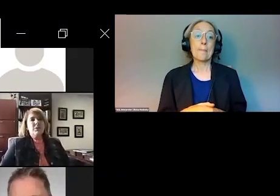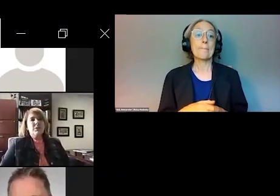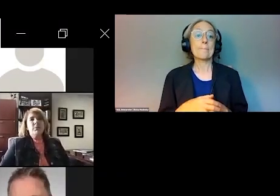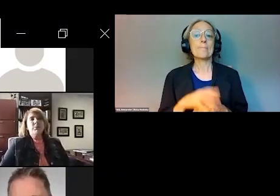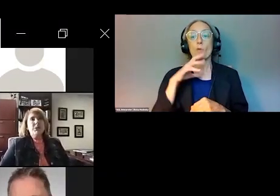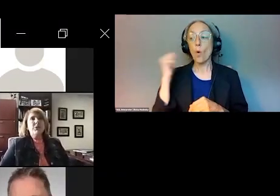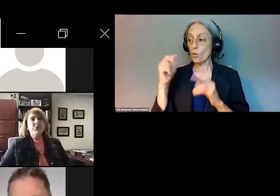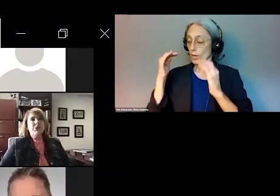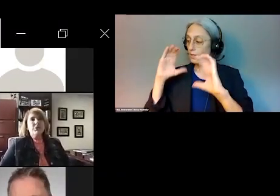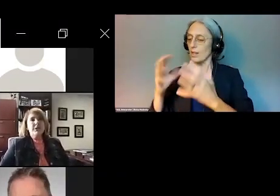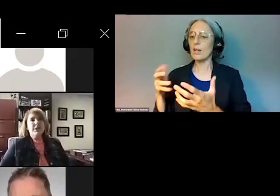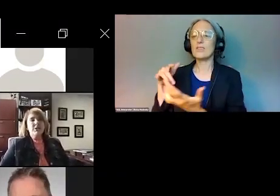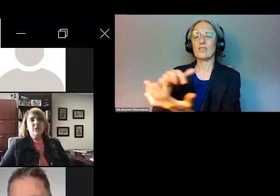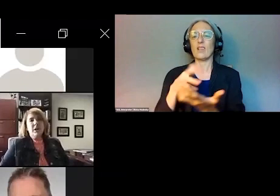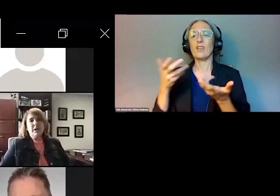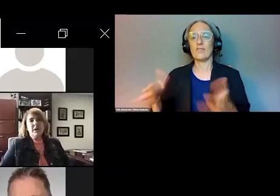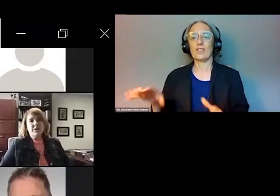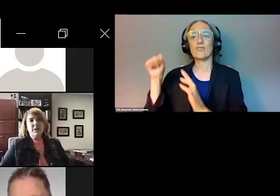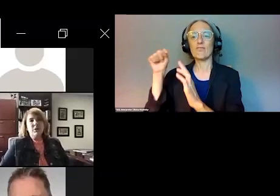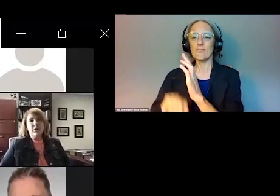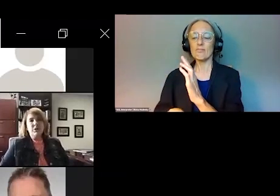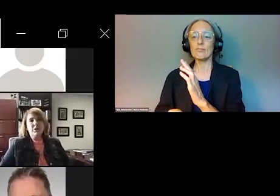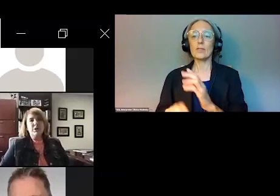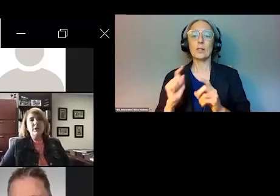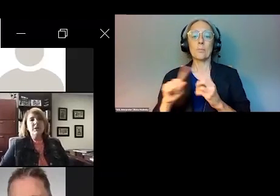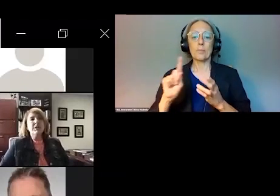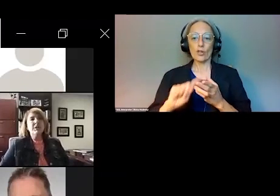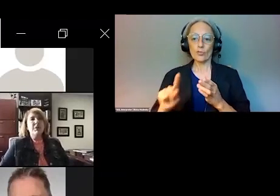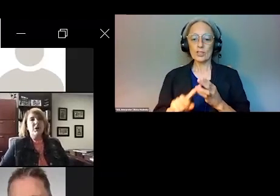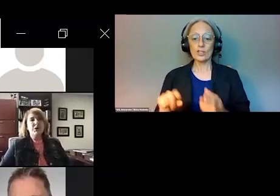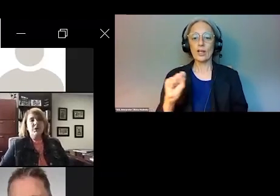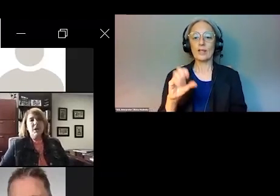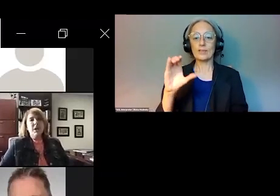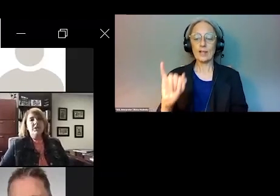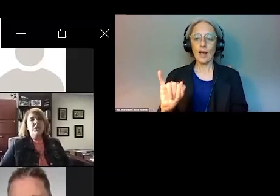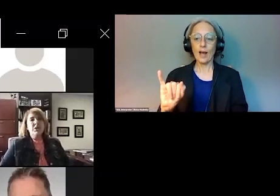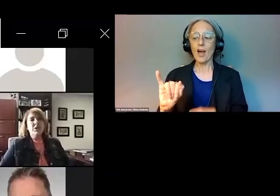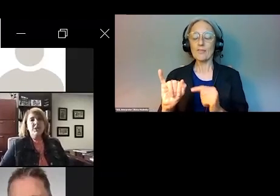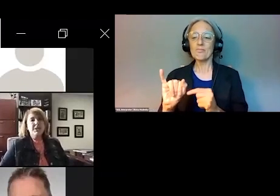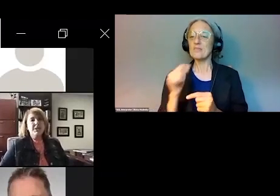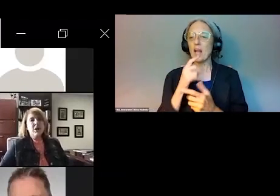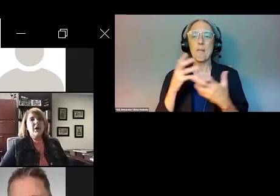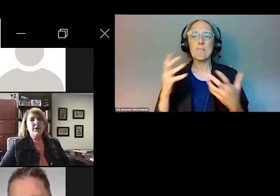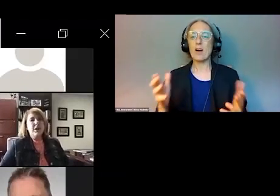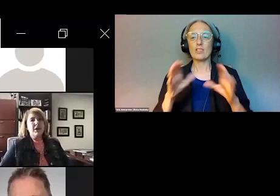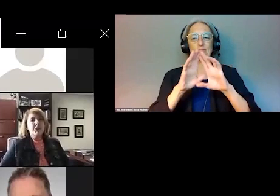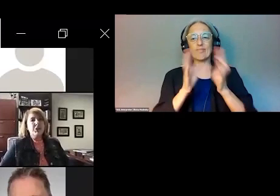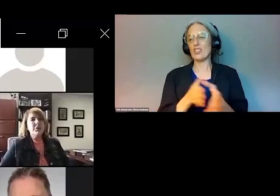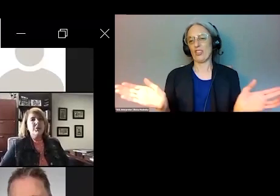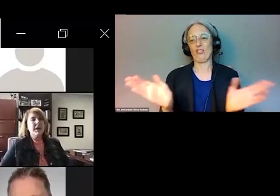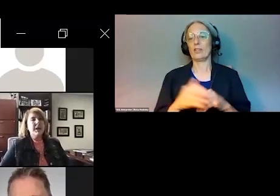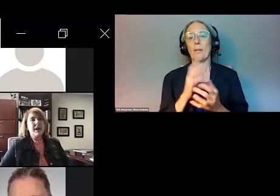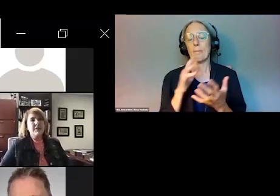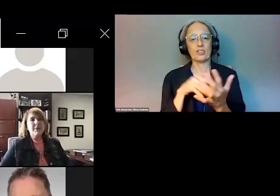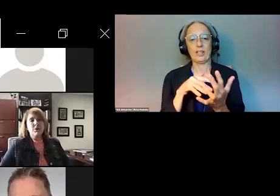older adults, the research on social isolation in the context of spinal cord injury is relatively sparse. And so the studies that are out